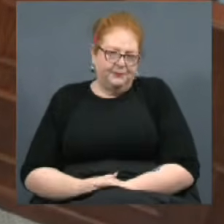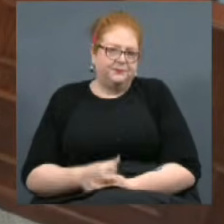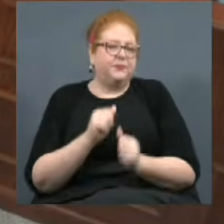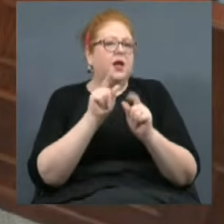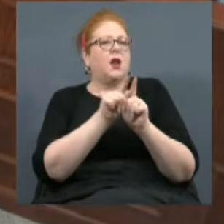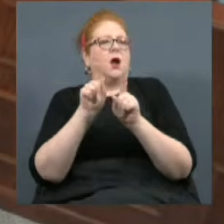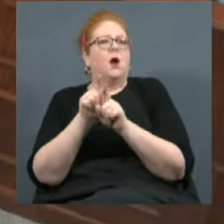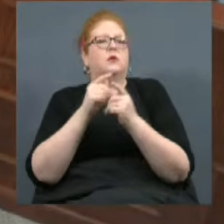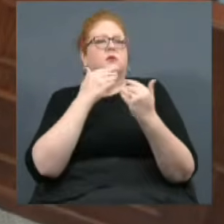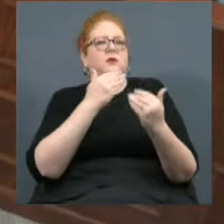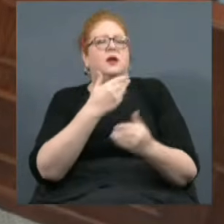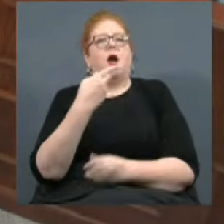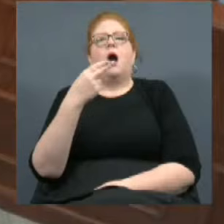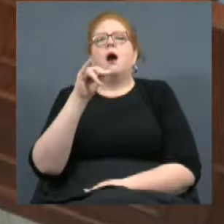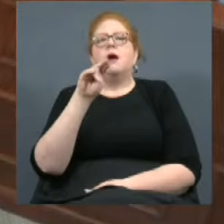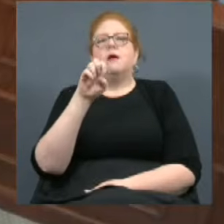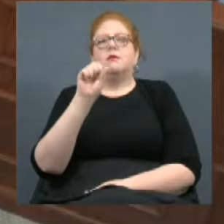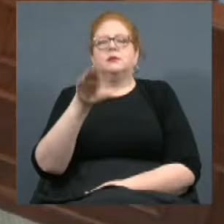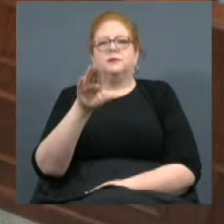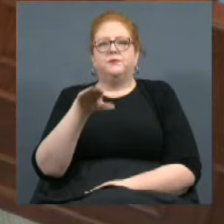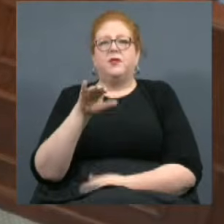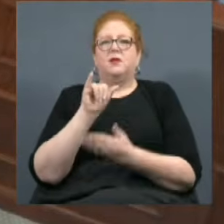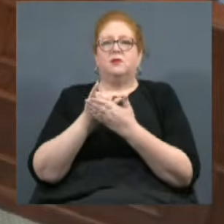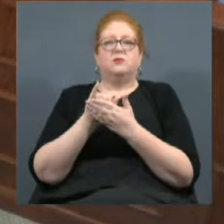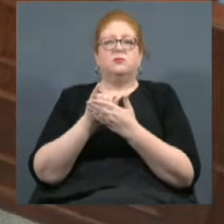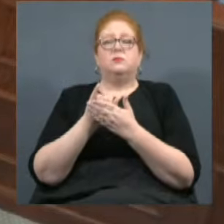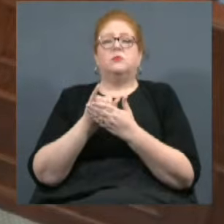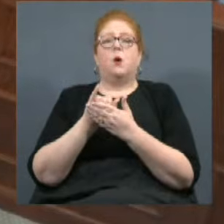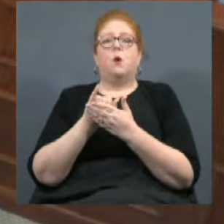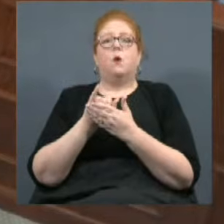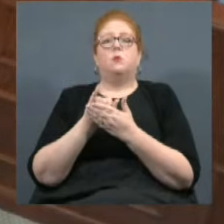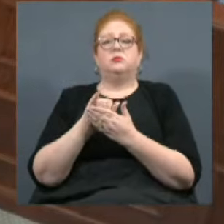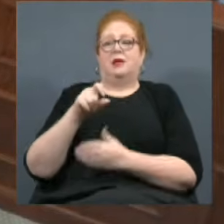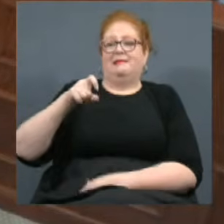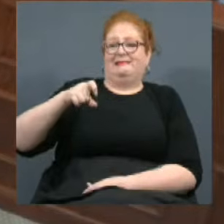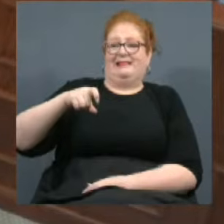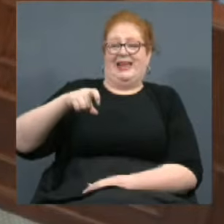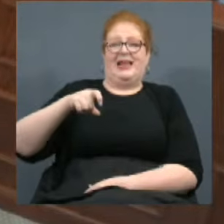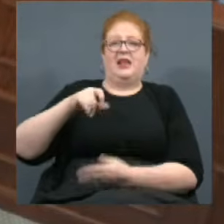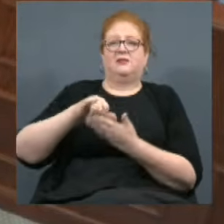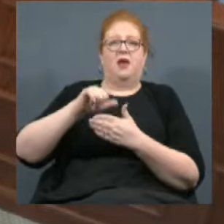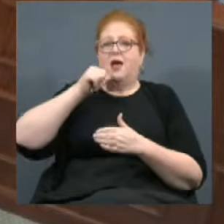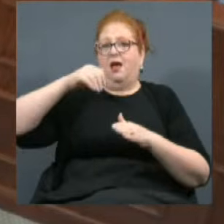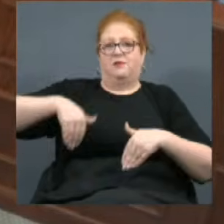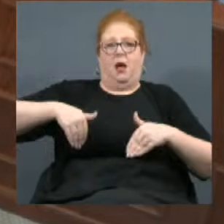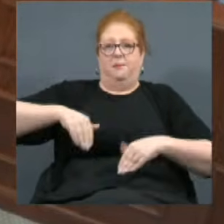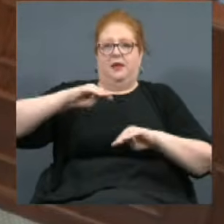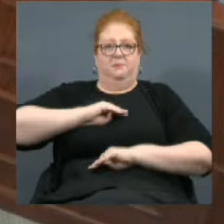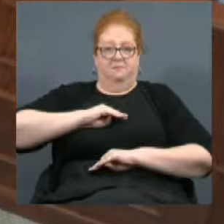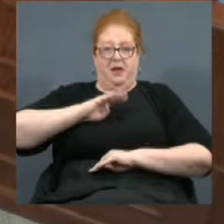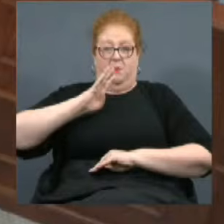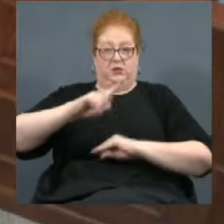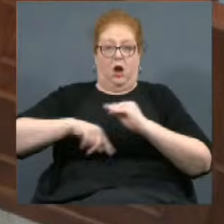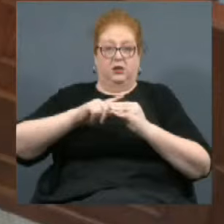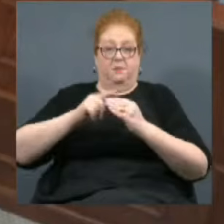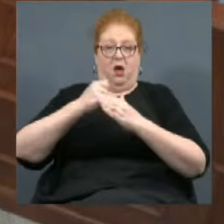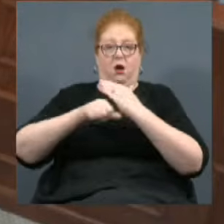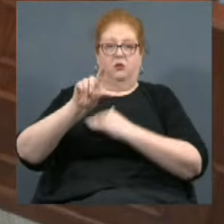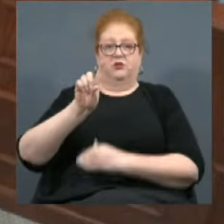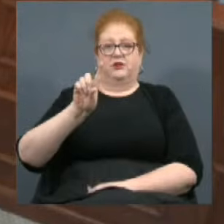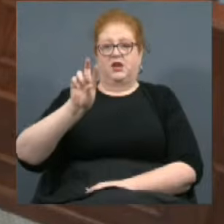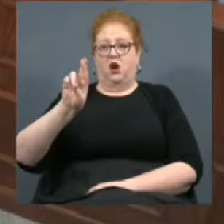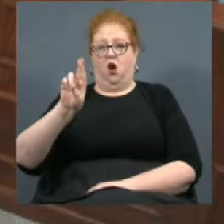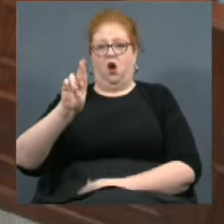say, as far as the unmet needs that we talked about under the actual DR funding